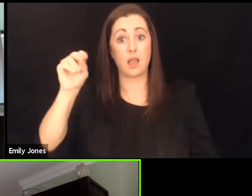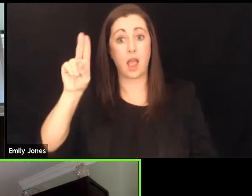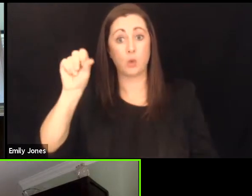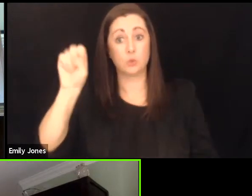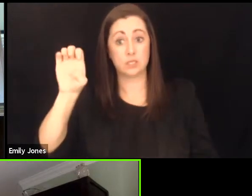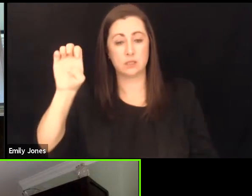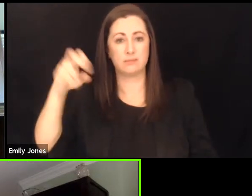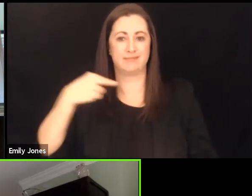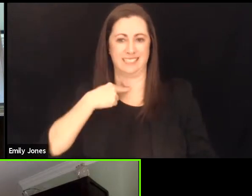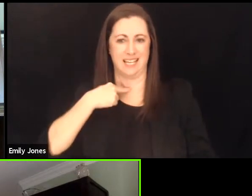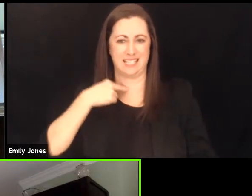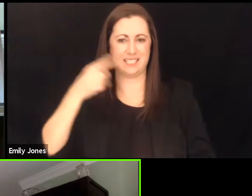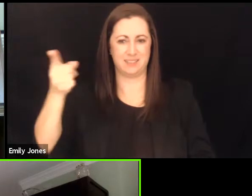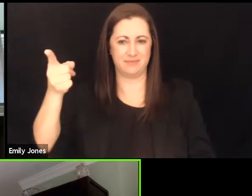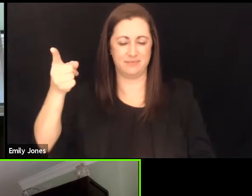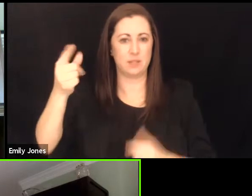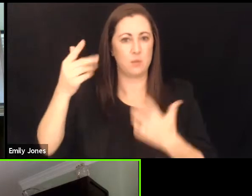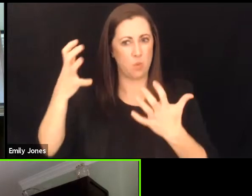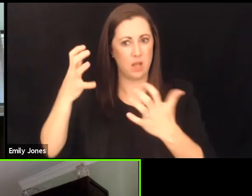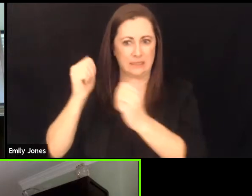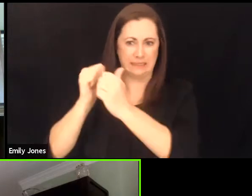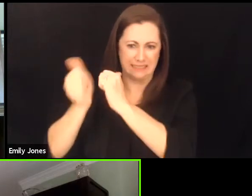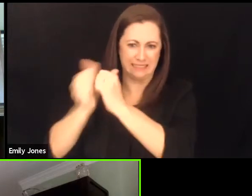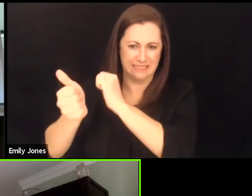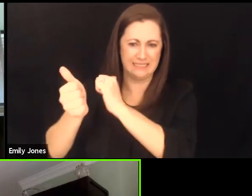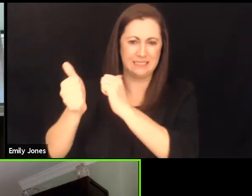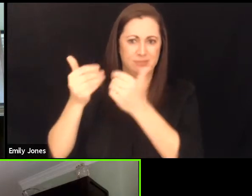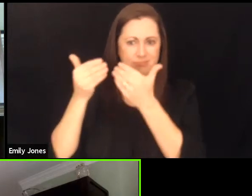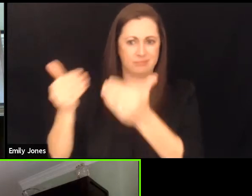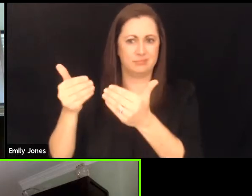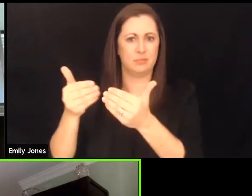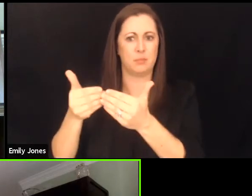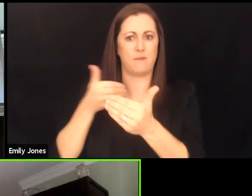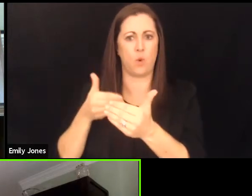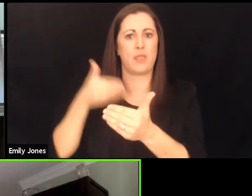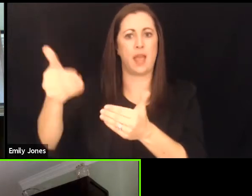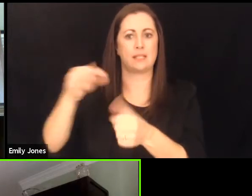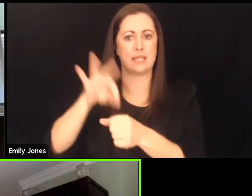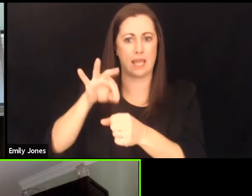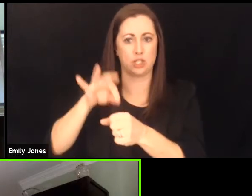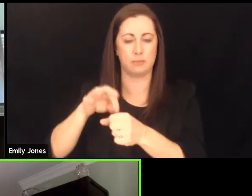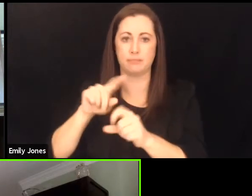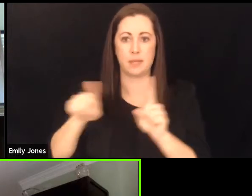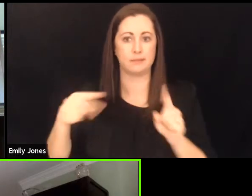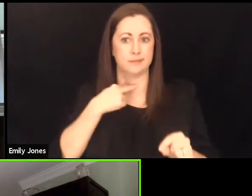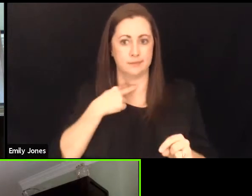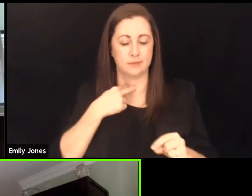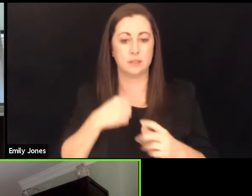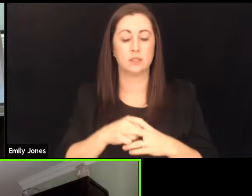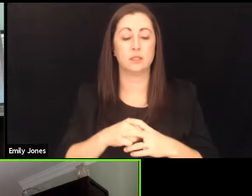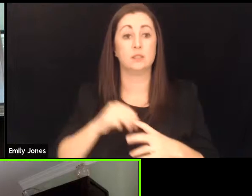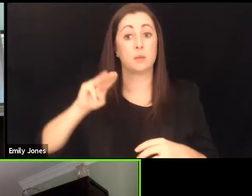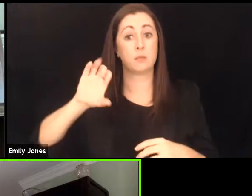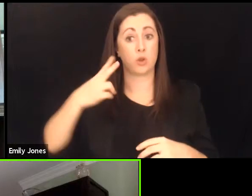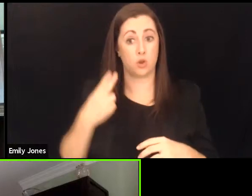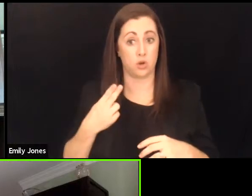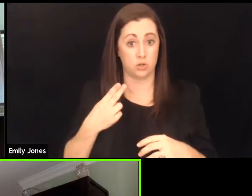out. And we wanted to get it done before the next election. And one day in March,